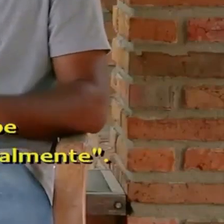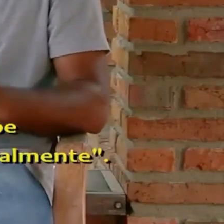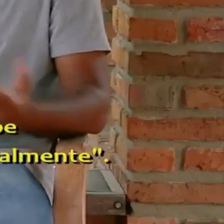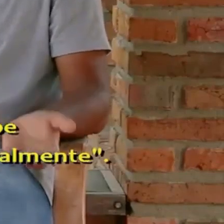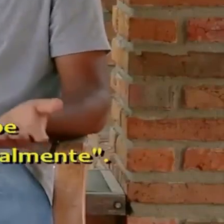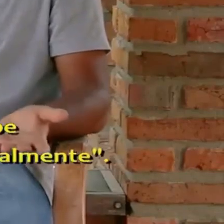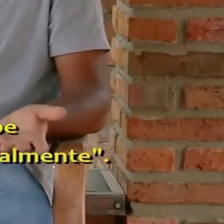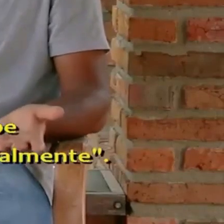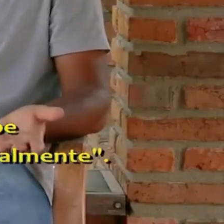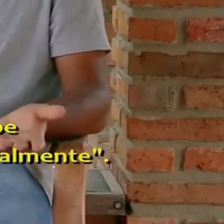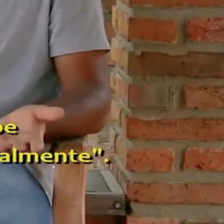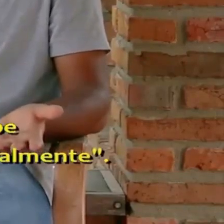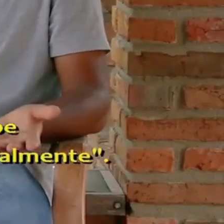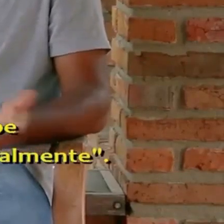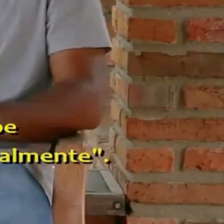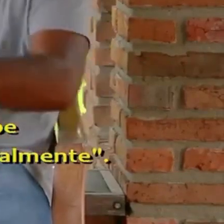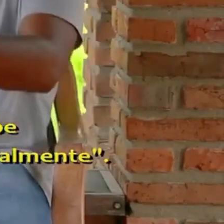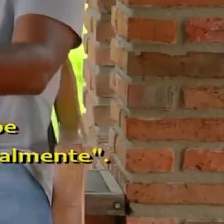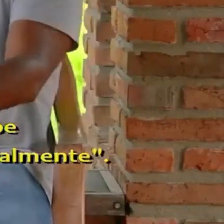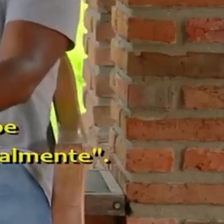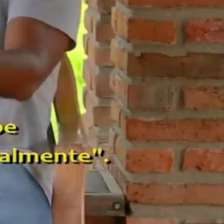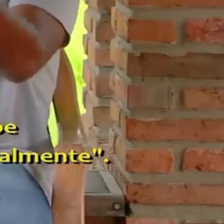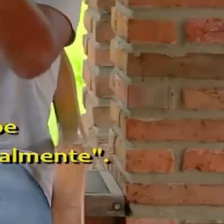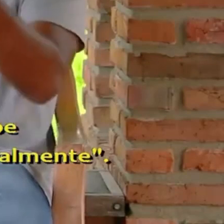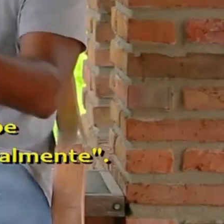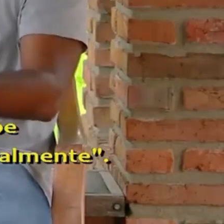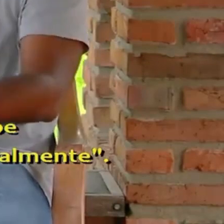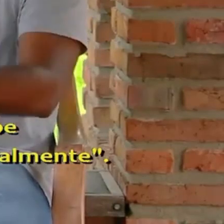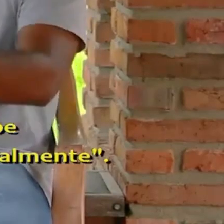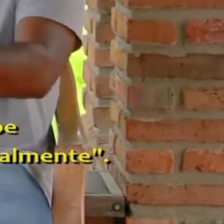natural beauty. For me, something that really kind of,